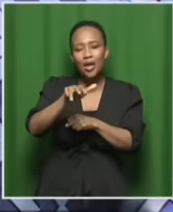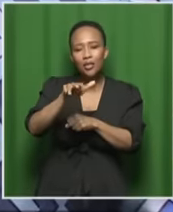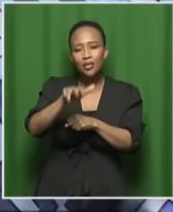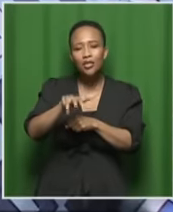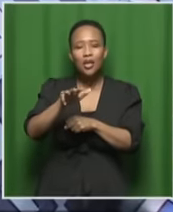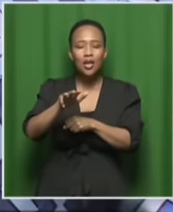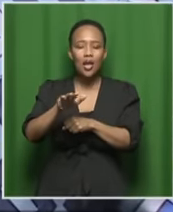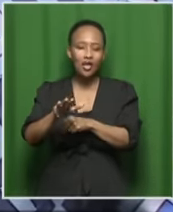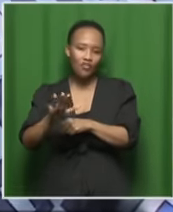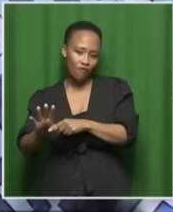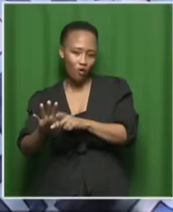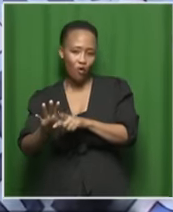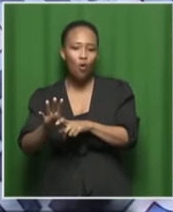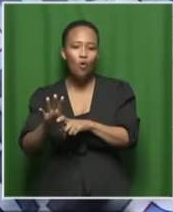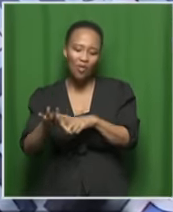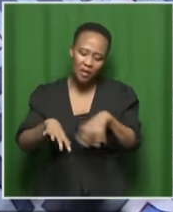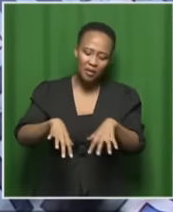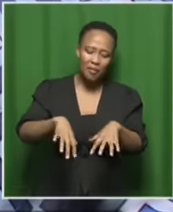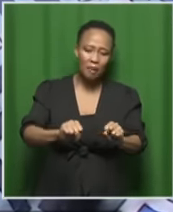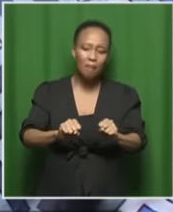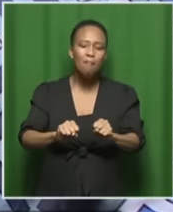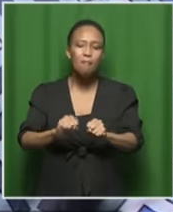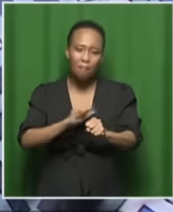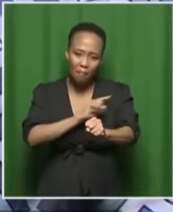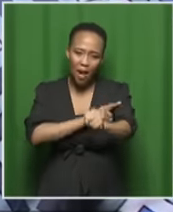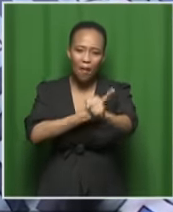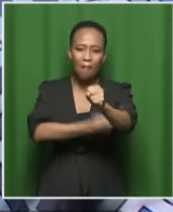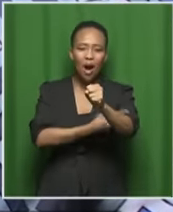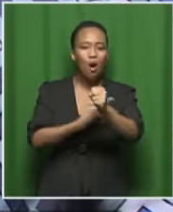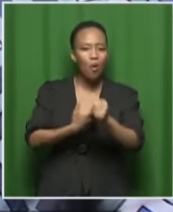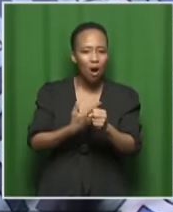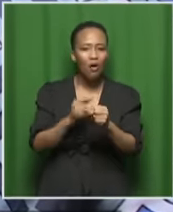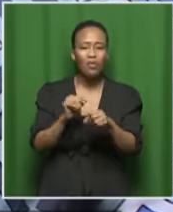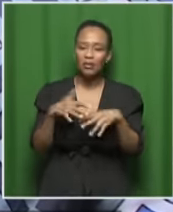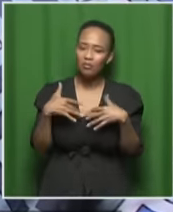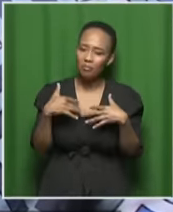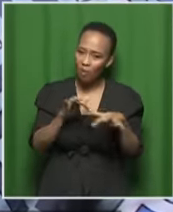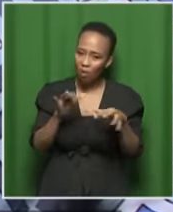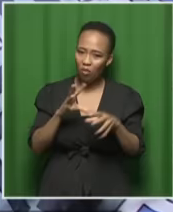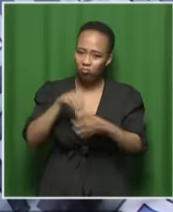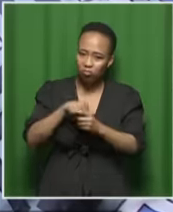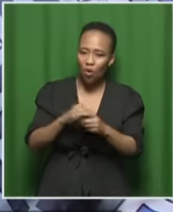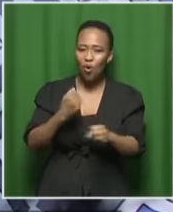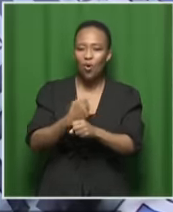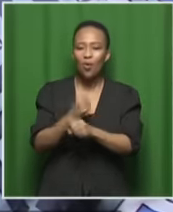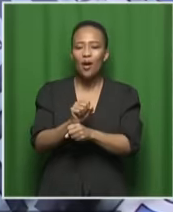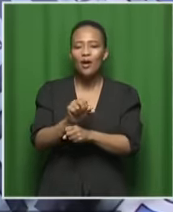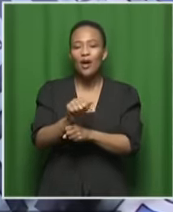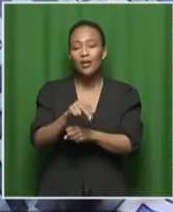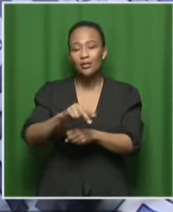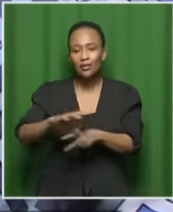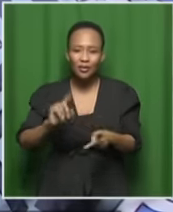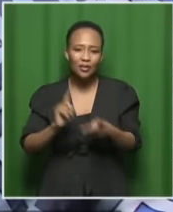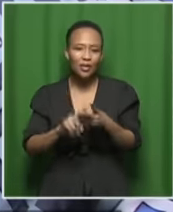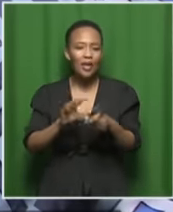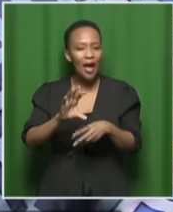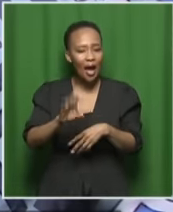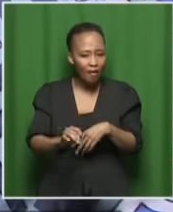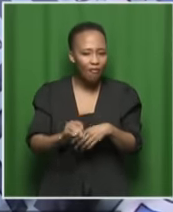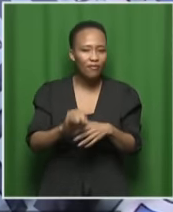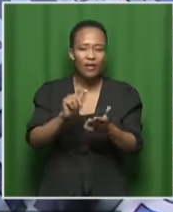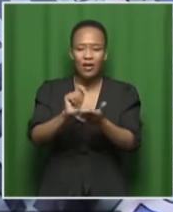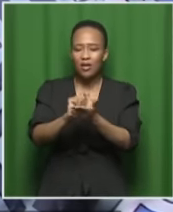National Congress and subsequent other political formations that worked with the ANC, the National Government of Unity, and subsequent elections? There are a number